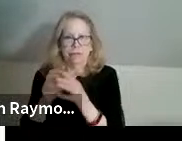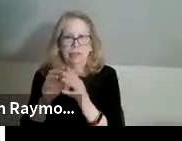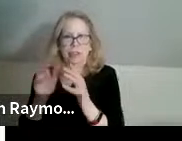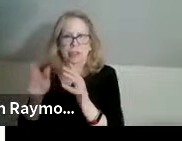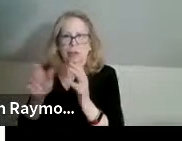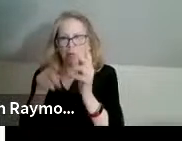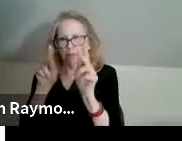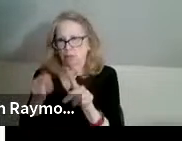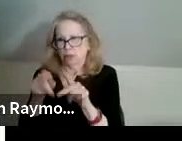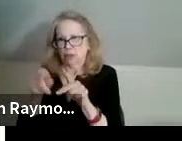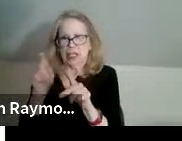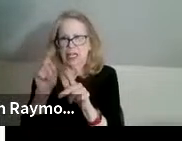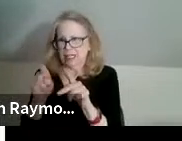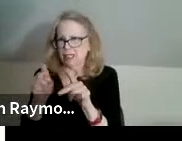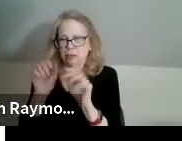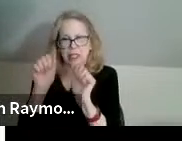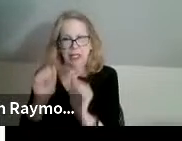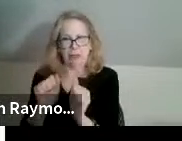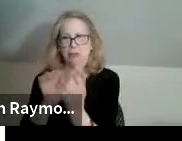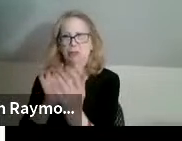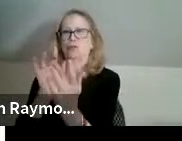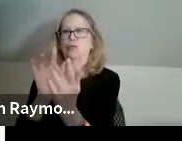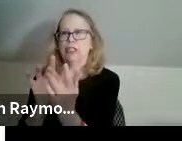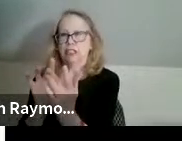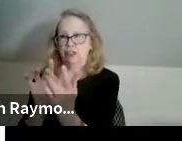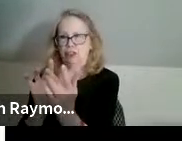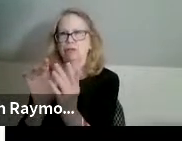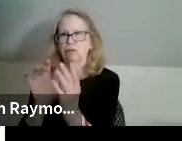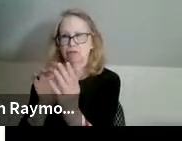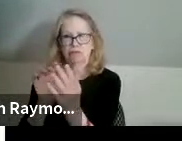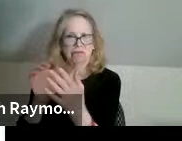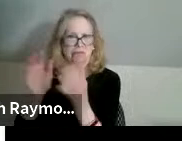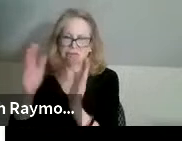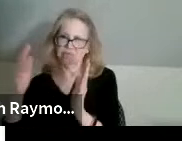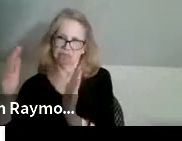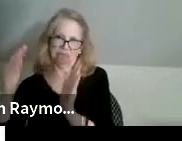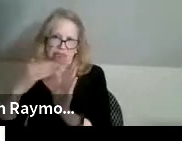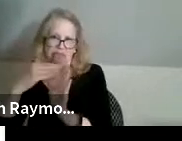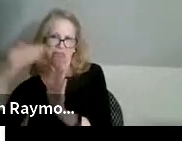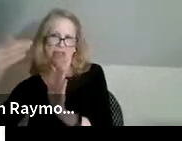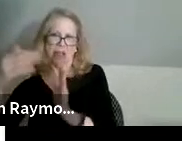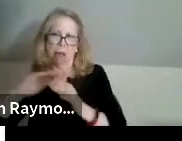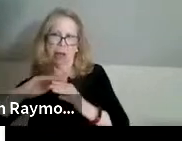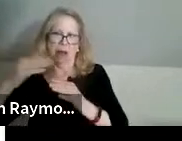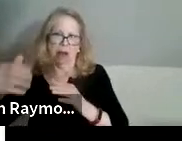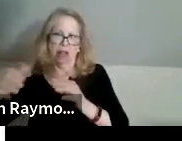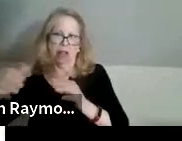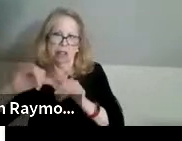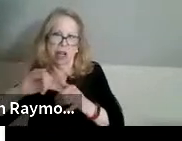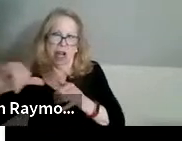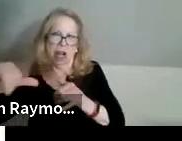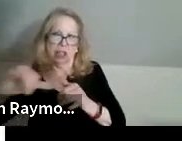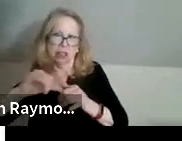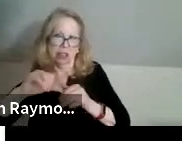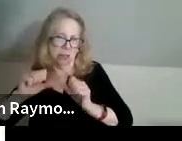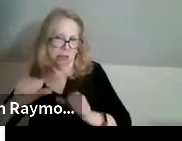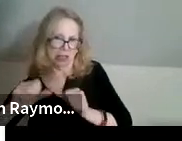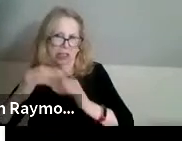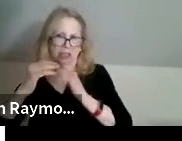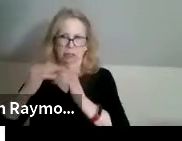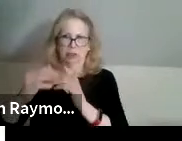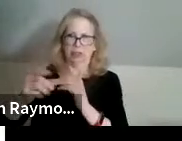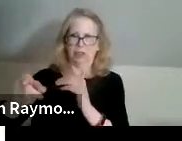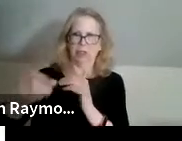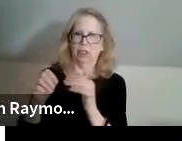person has to reach a certain distance. So in reference to the vertical reference plane, there's a set of requirements for that. And then also you